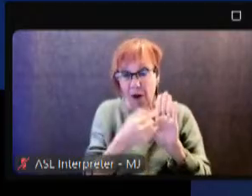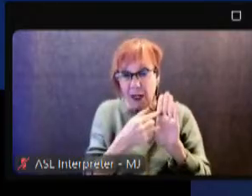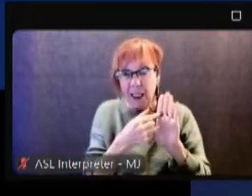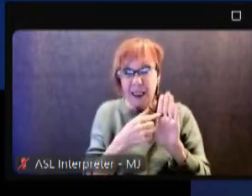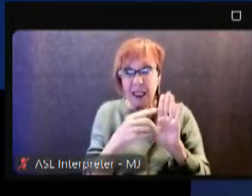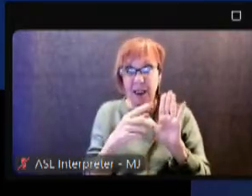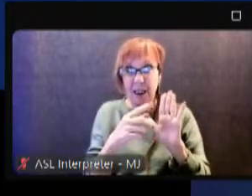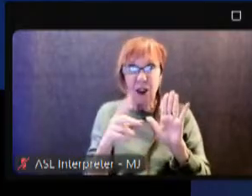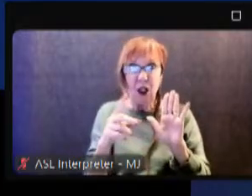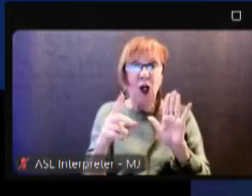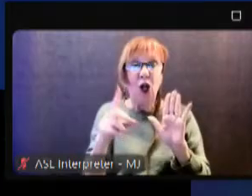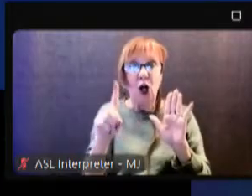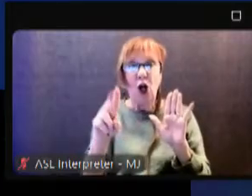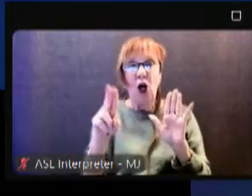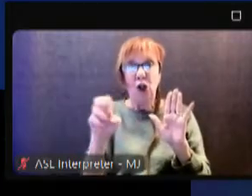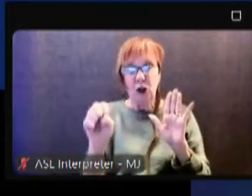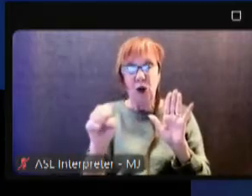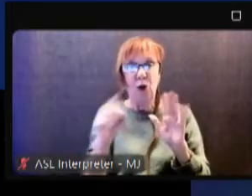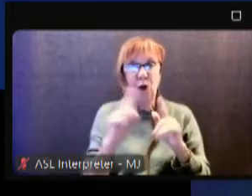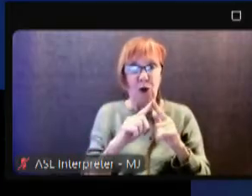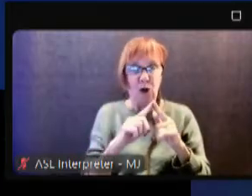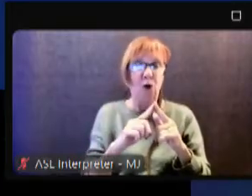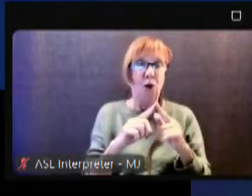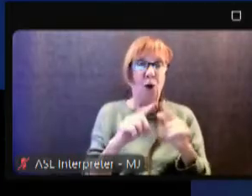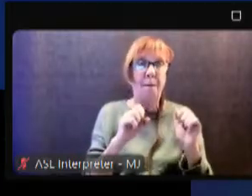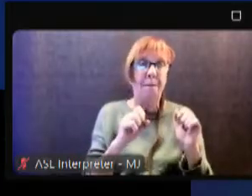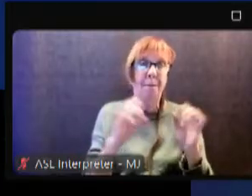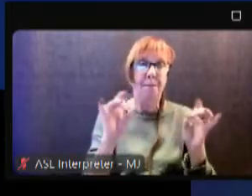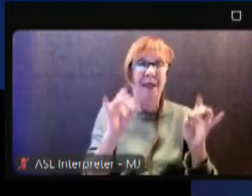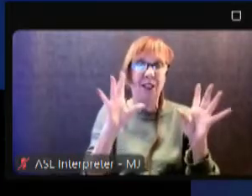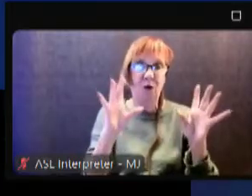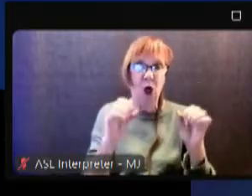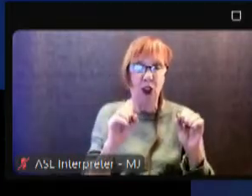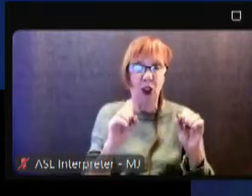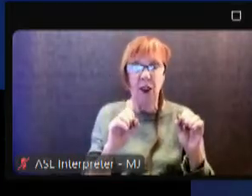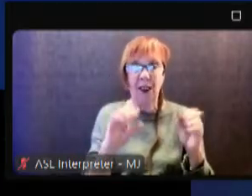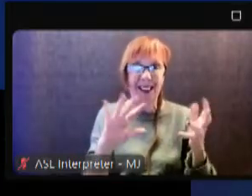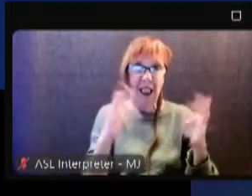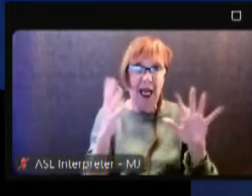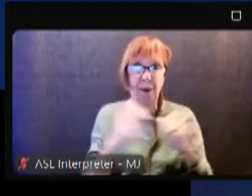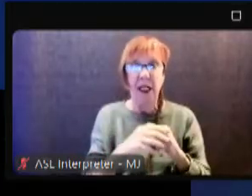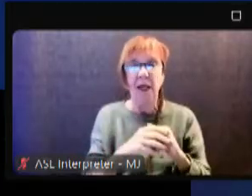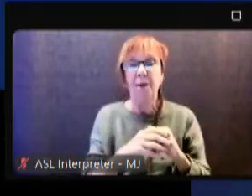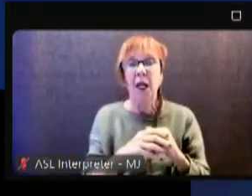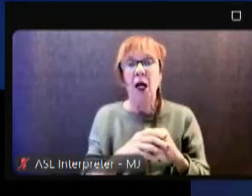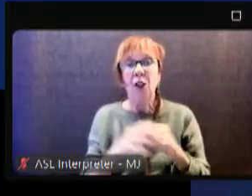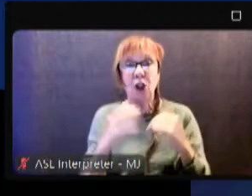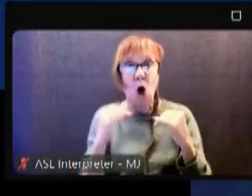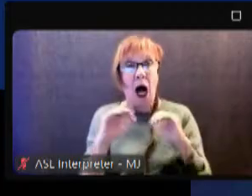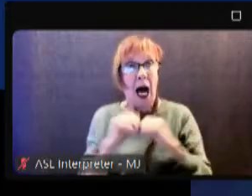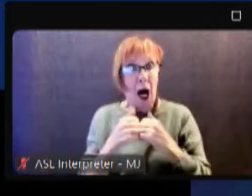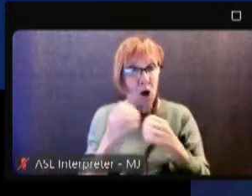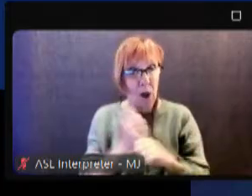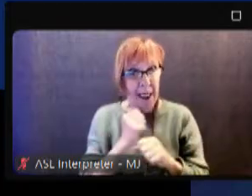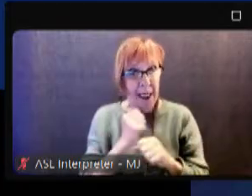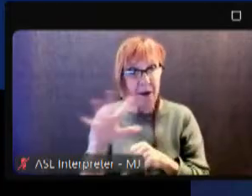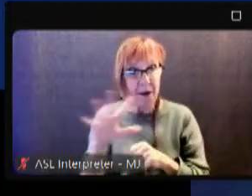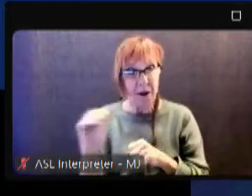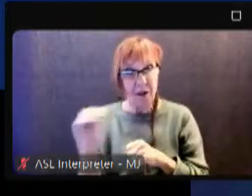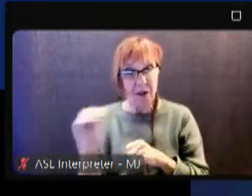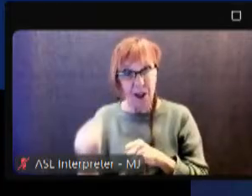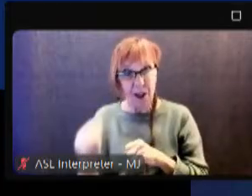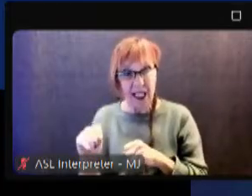want to go a little bit into detail on how we arrive at that 50% change in ownership. Or, I'm